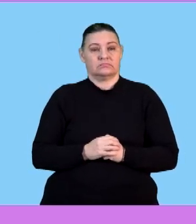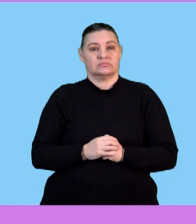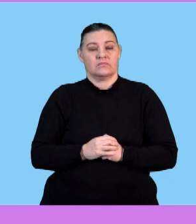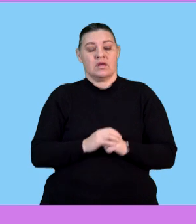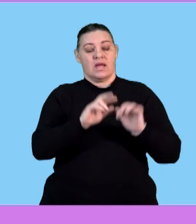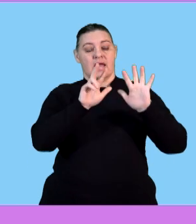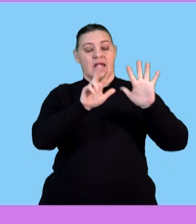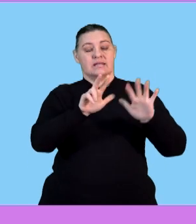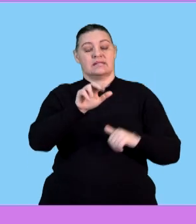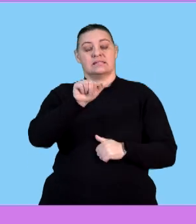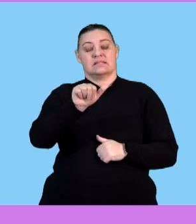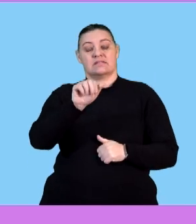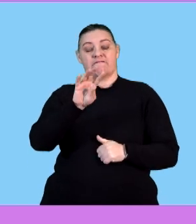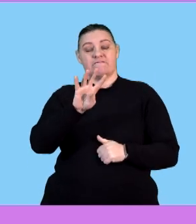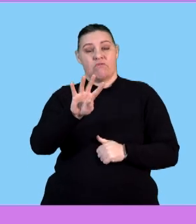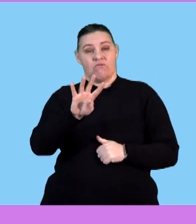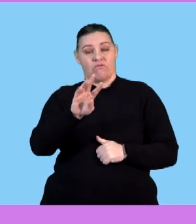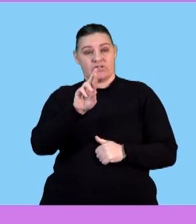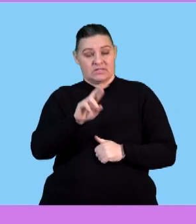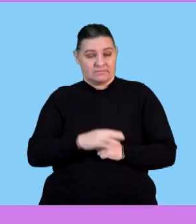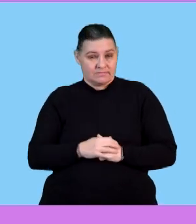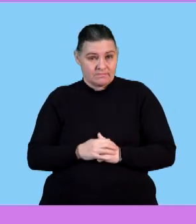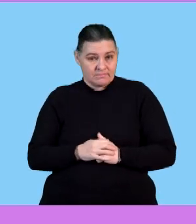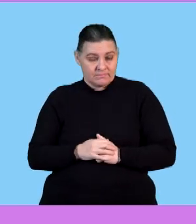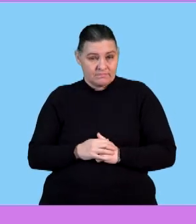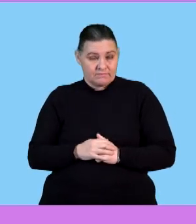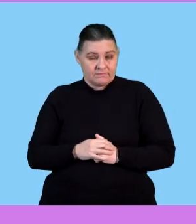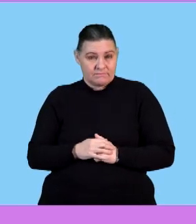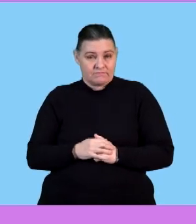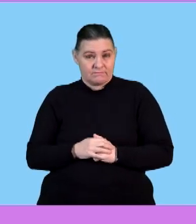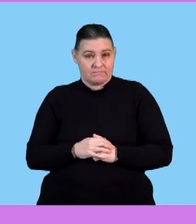get 864 Rand,